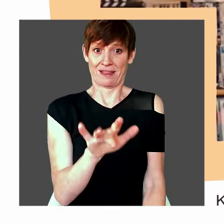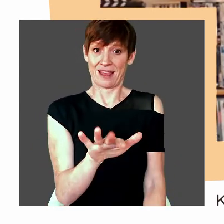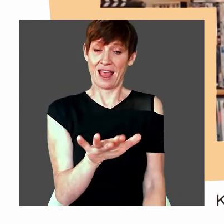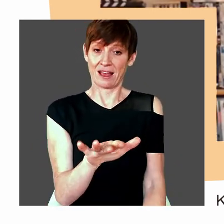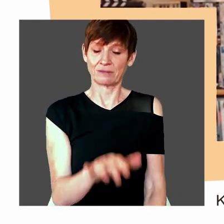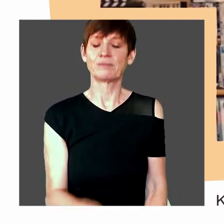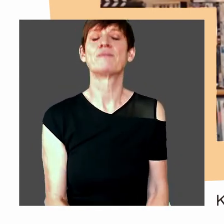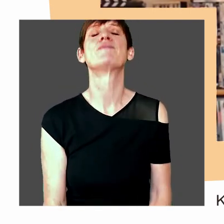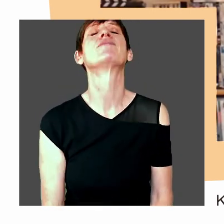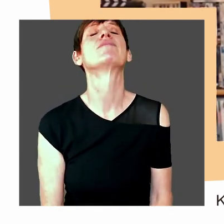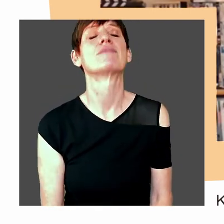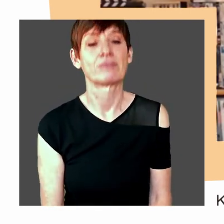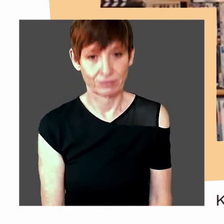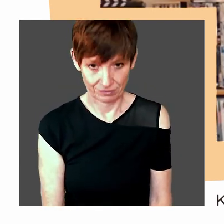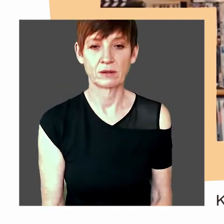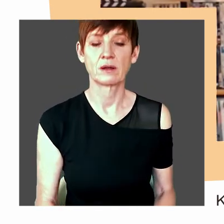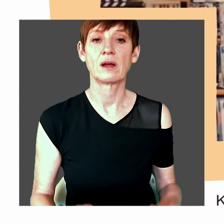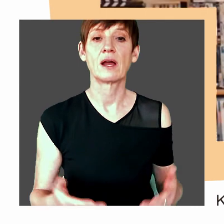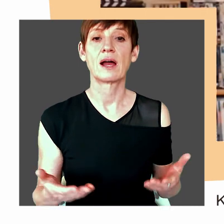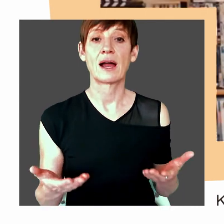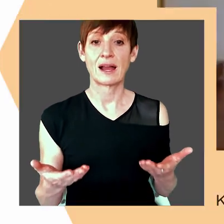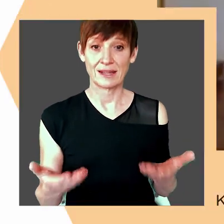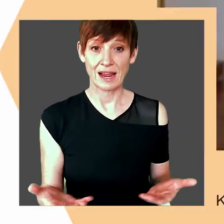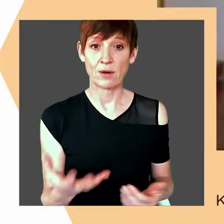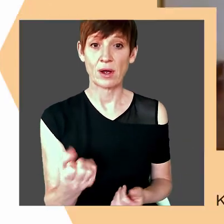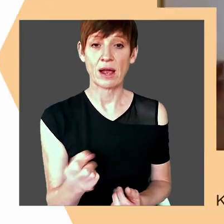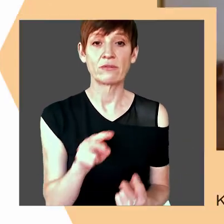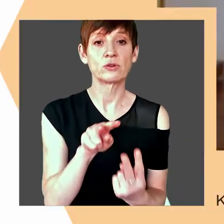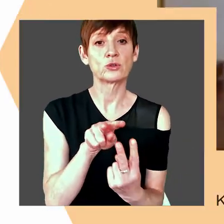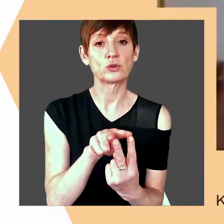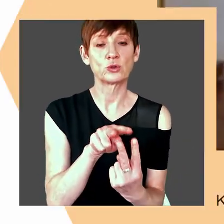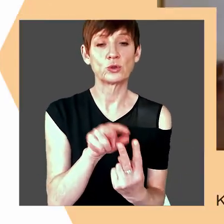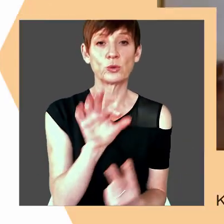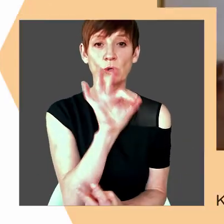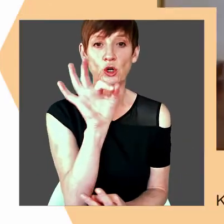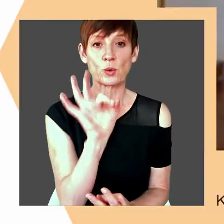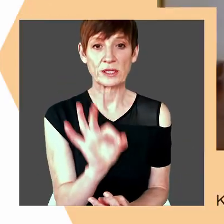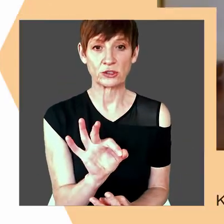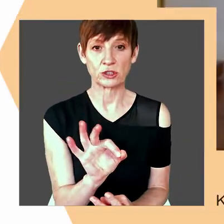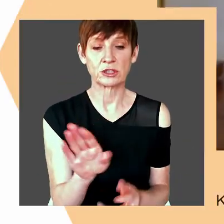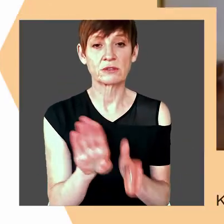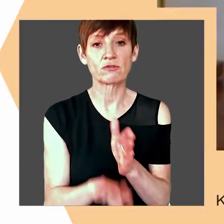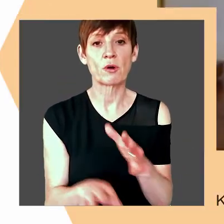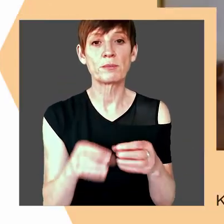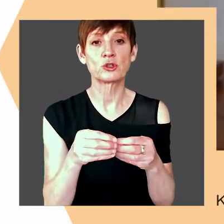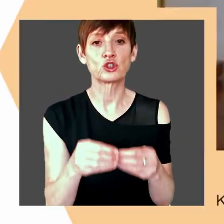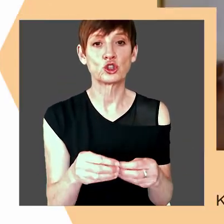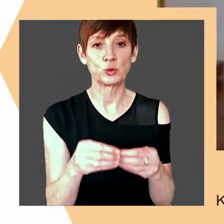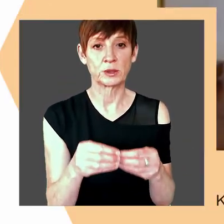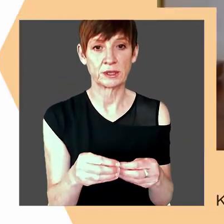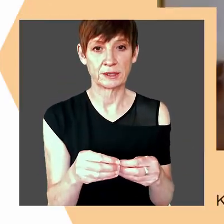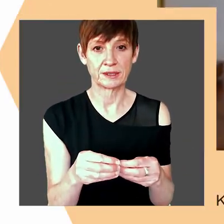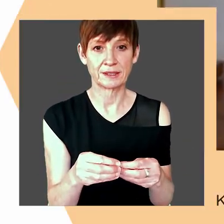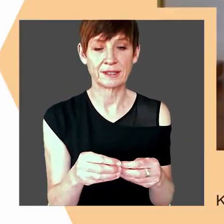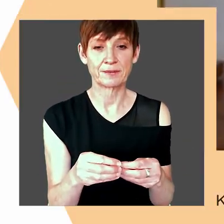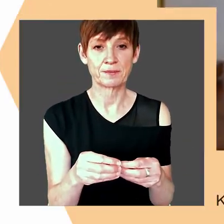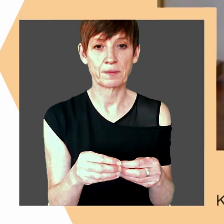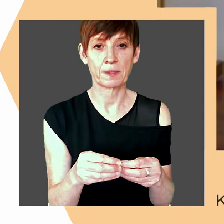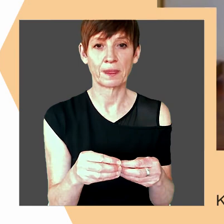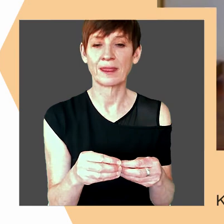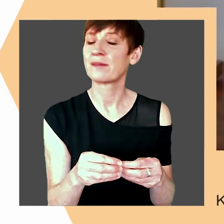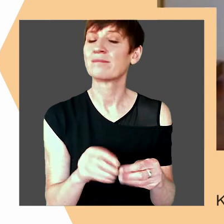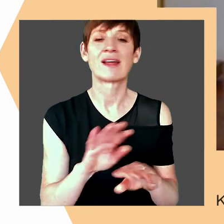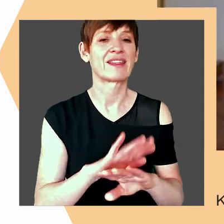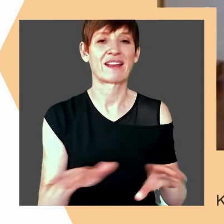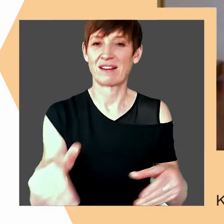So I've now got a couple of questions that have come to me from students that aren't able to